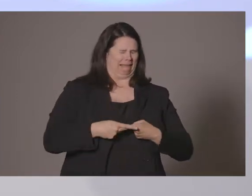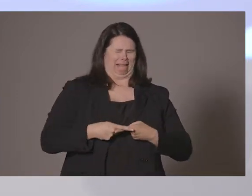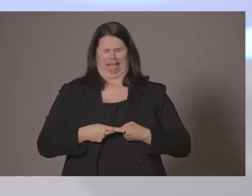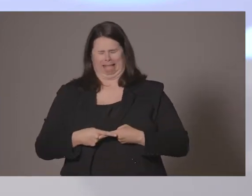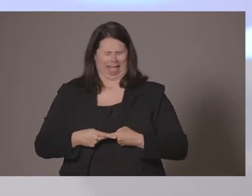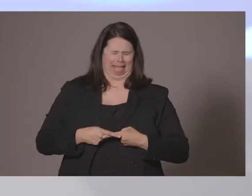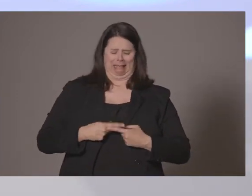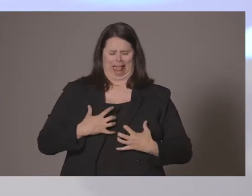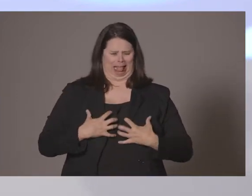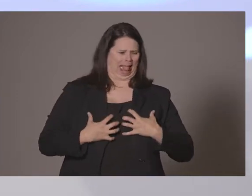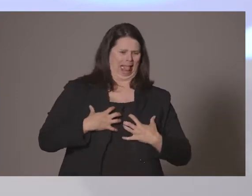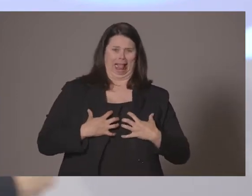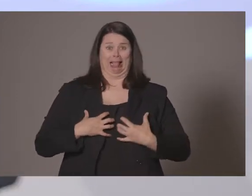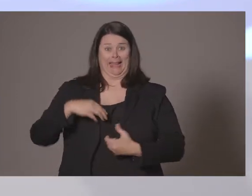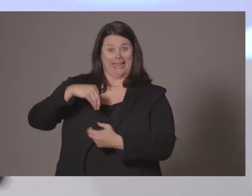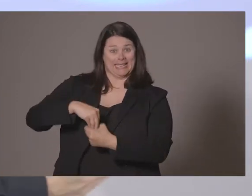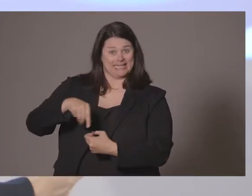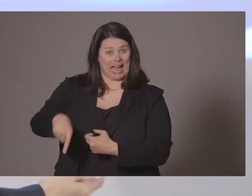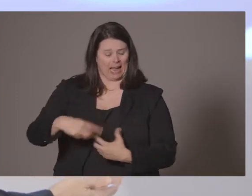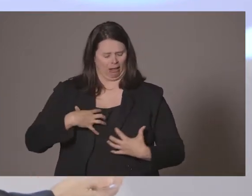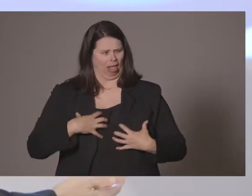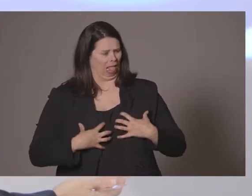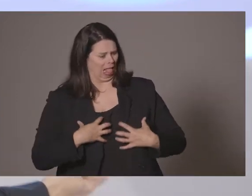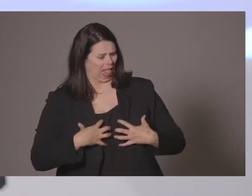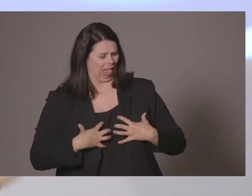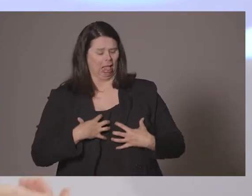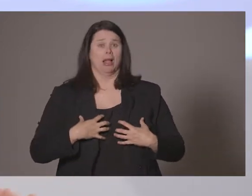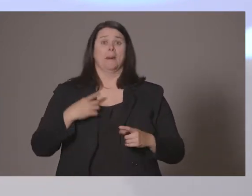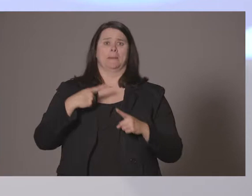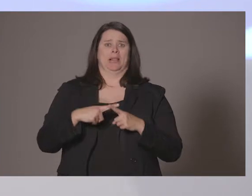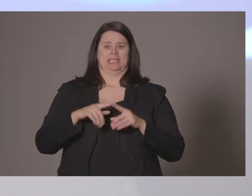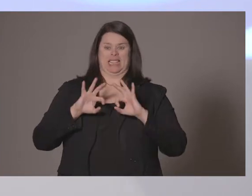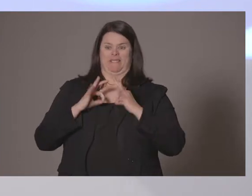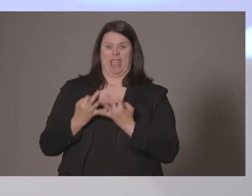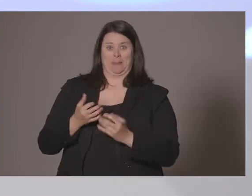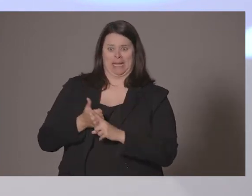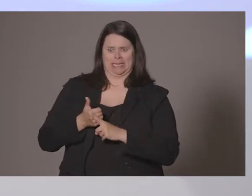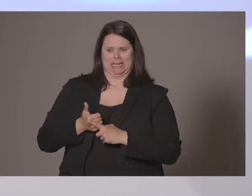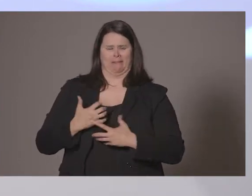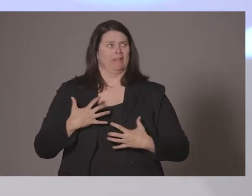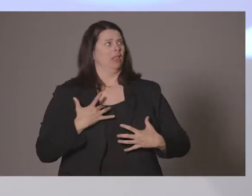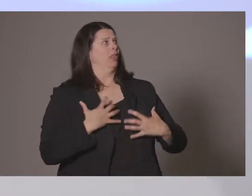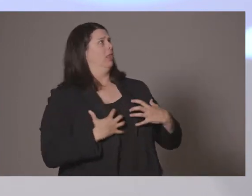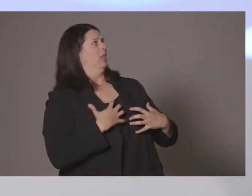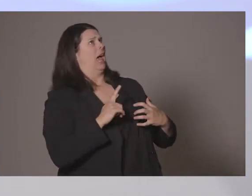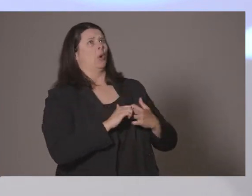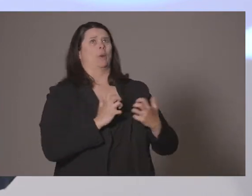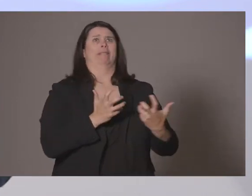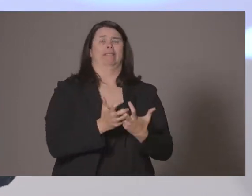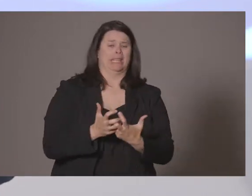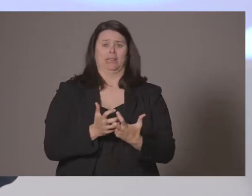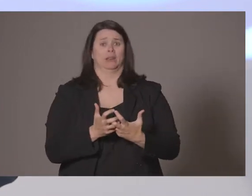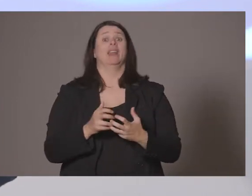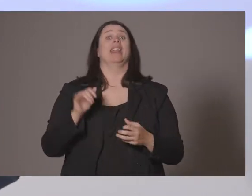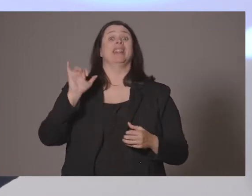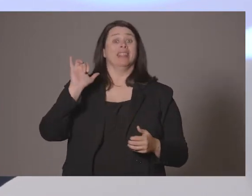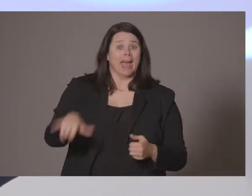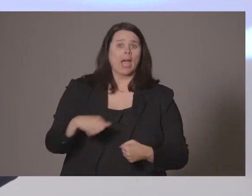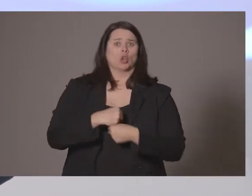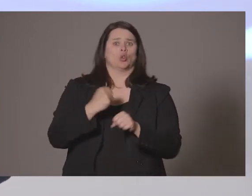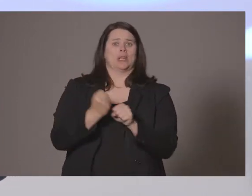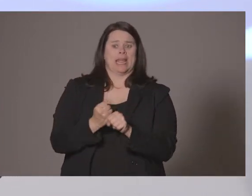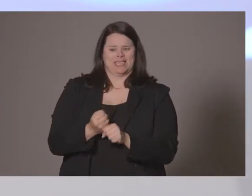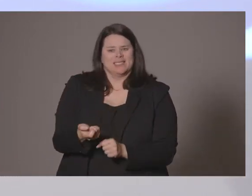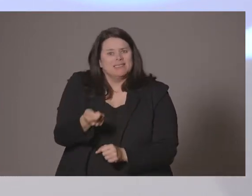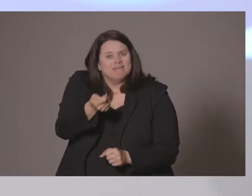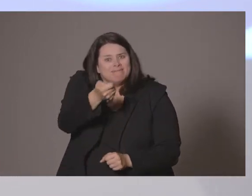both within self and in the family, that also creates a micro